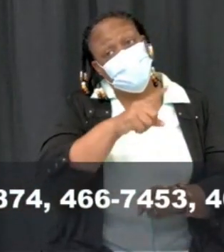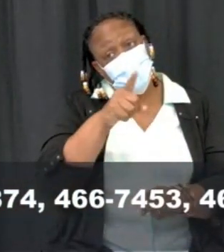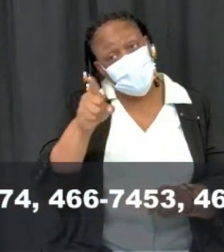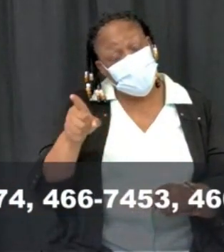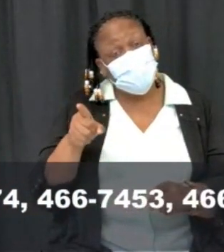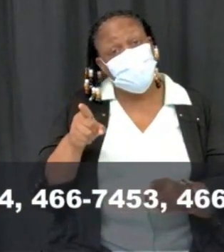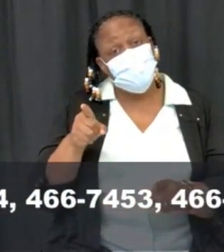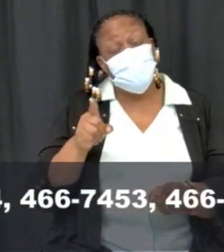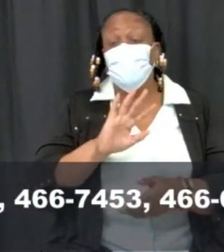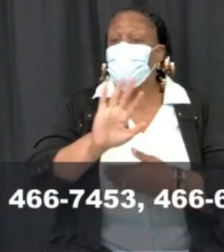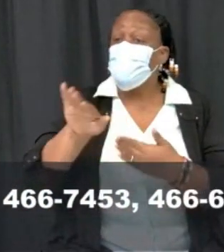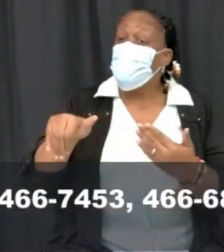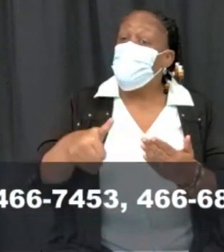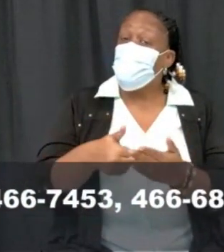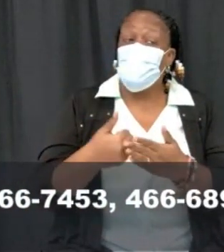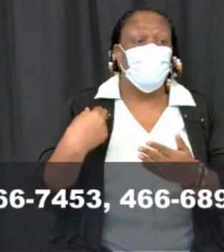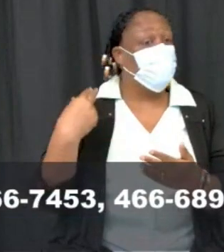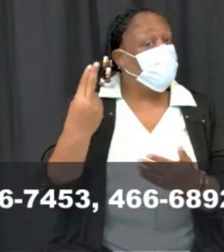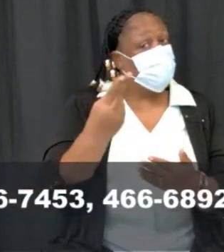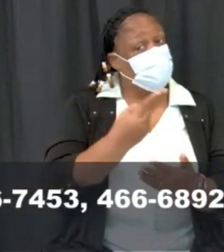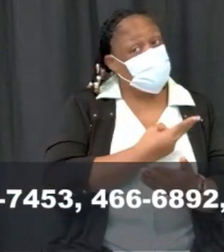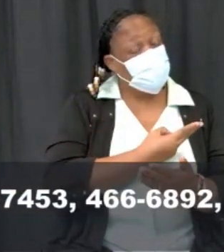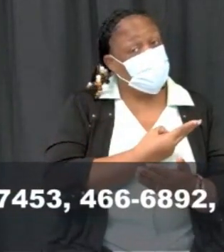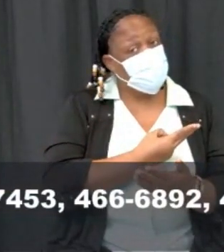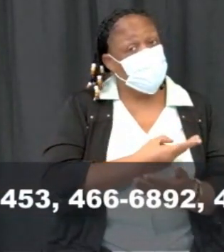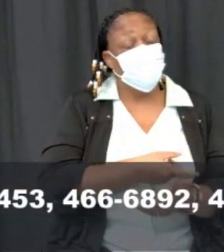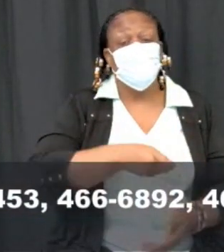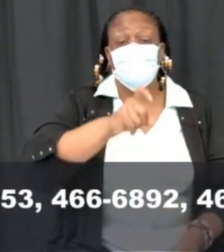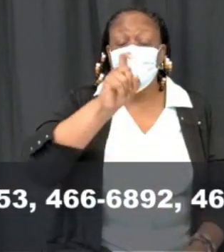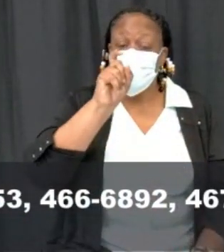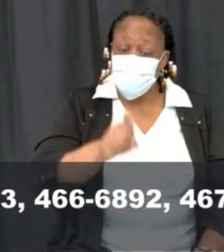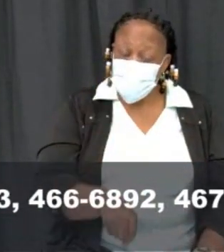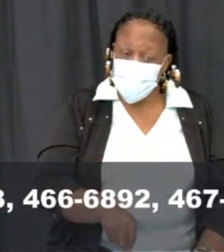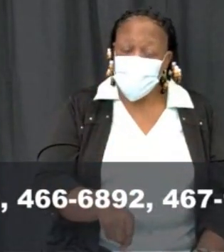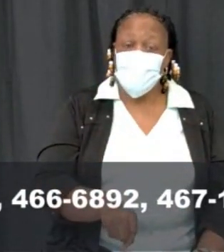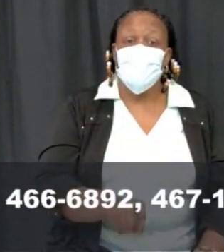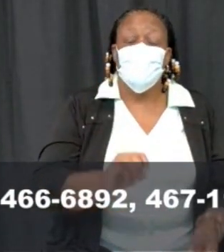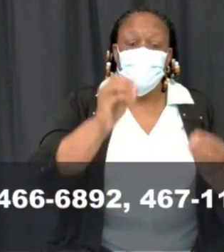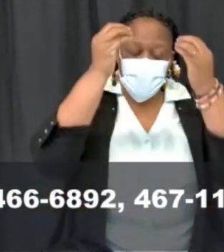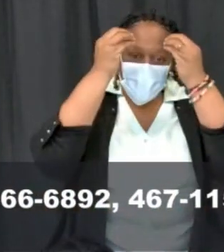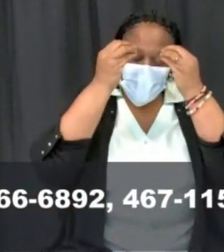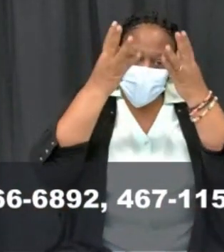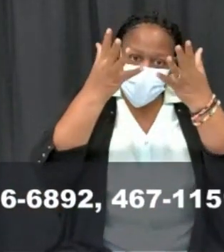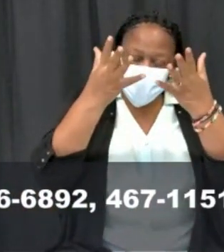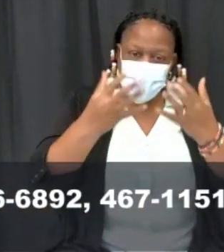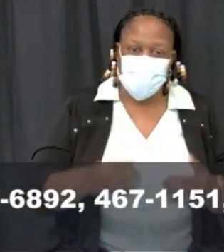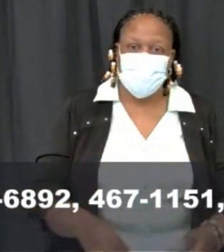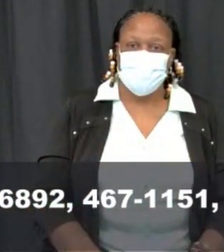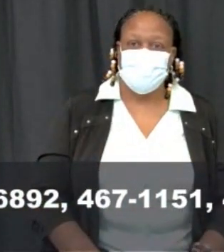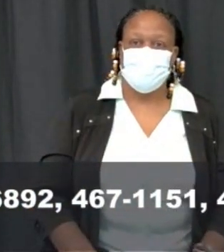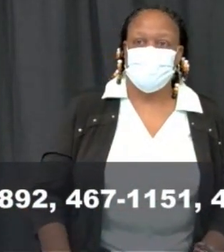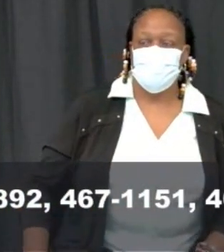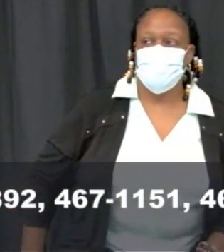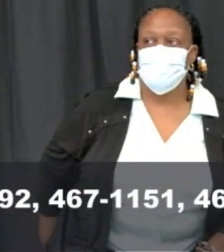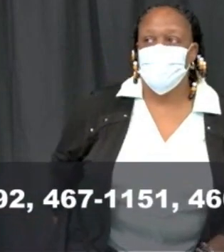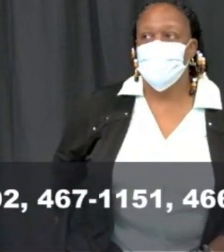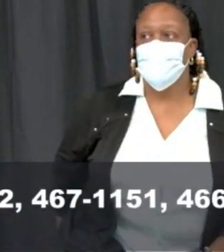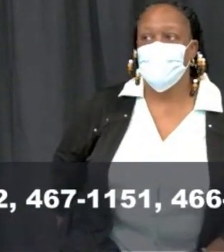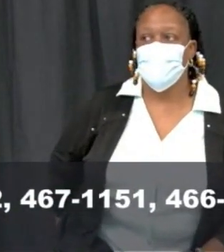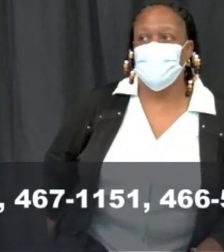up to all of us for that matter. I will address you on some concerns that is being bandied